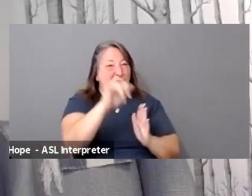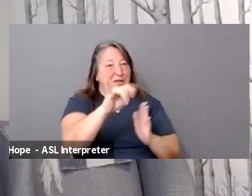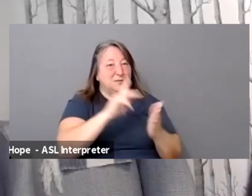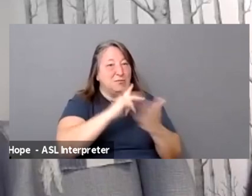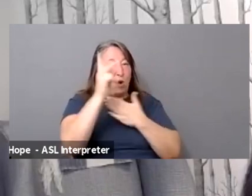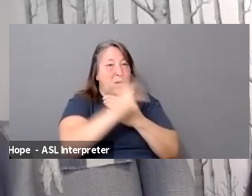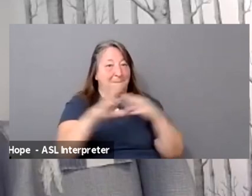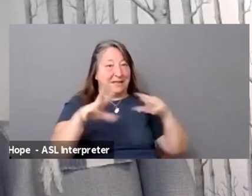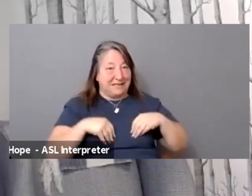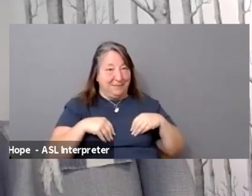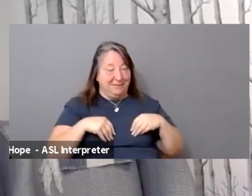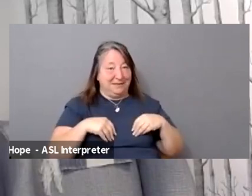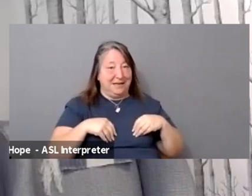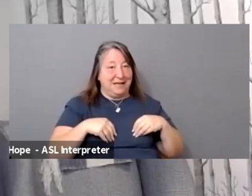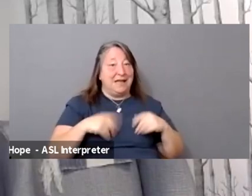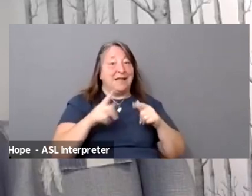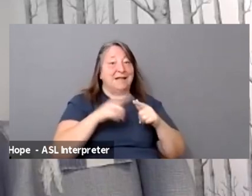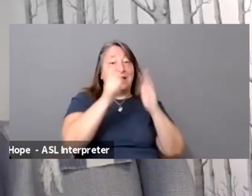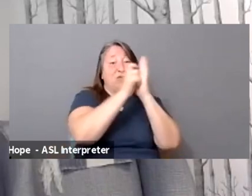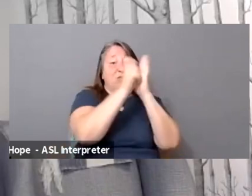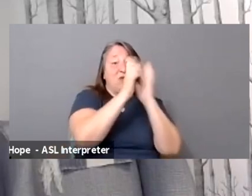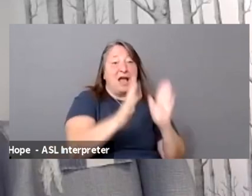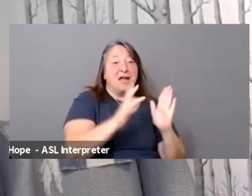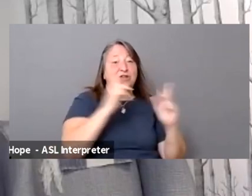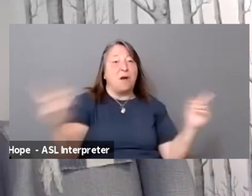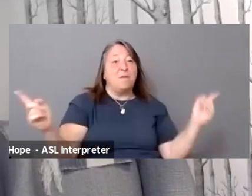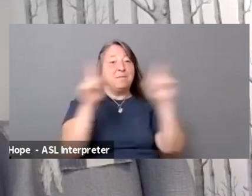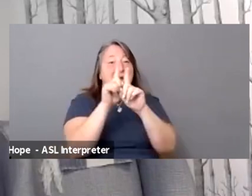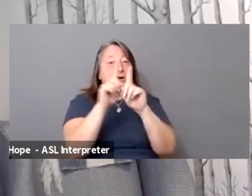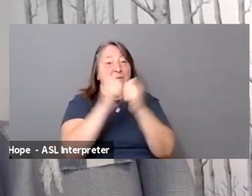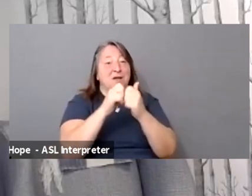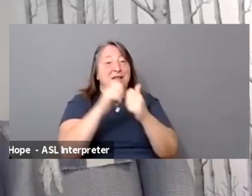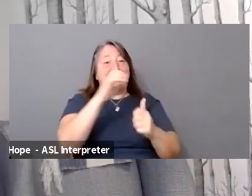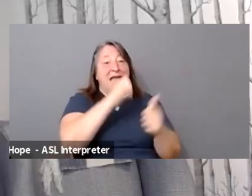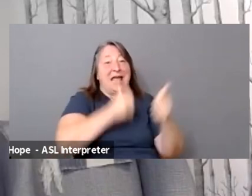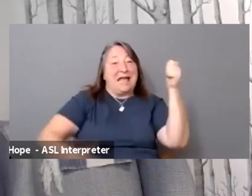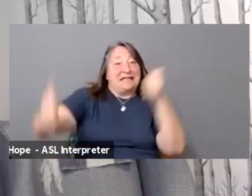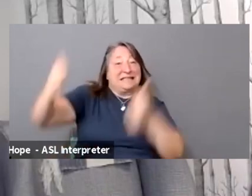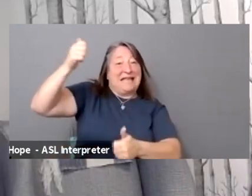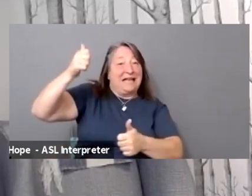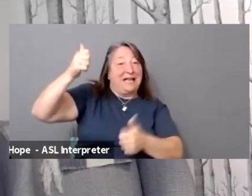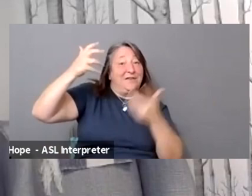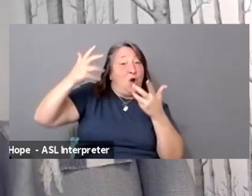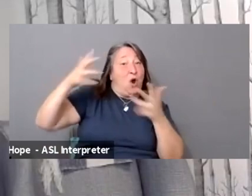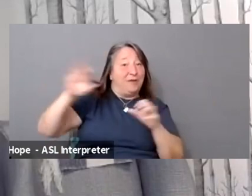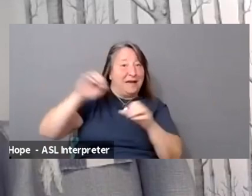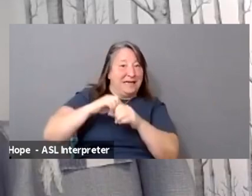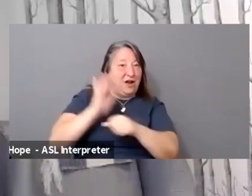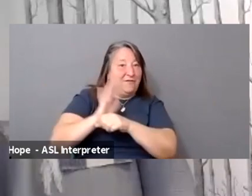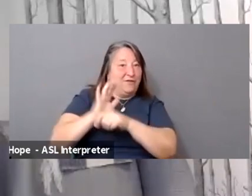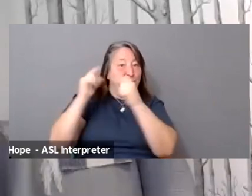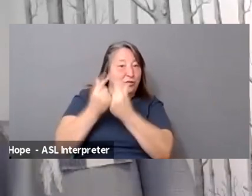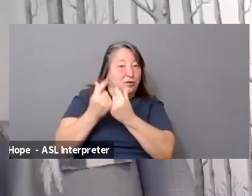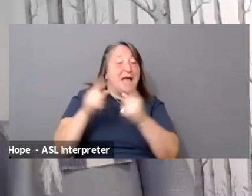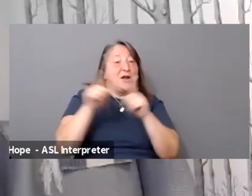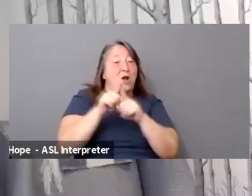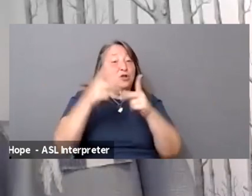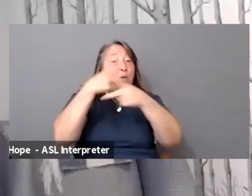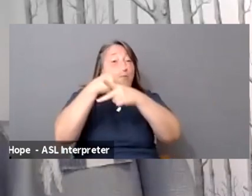that they're paired up both with executives who are in our film group and also with producer